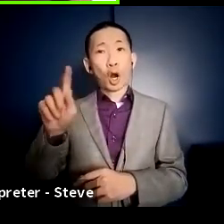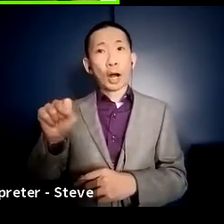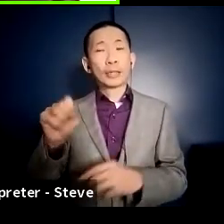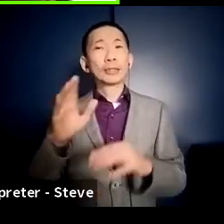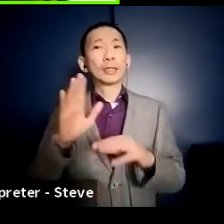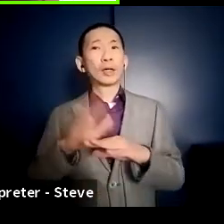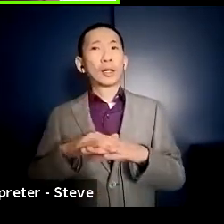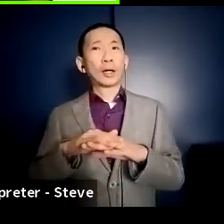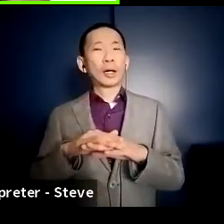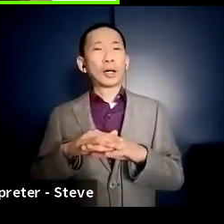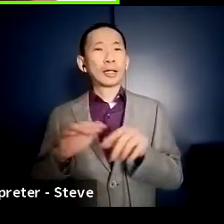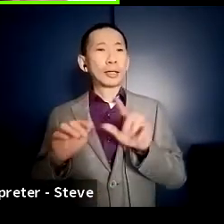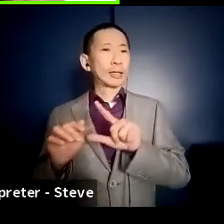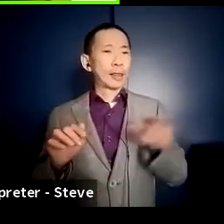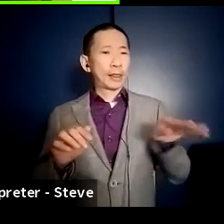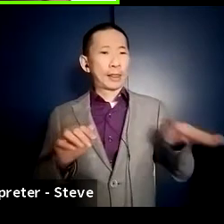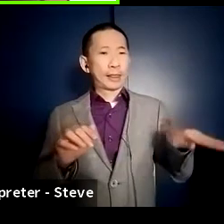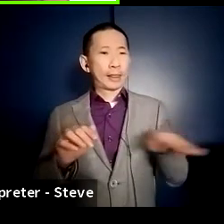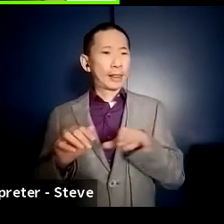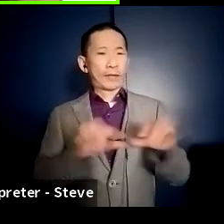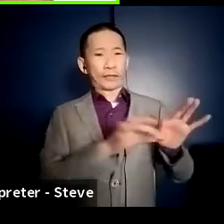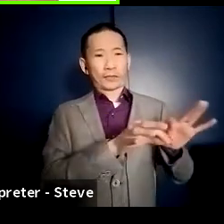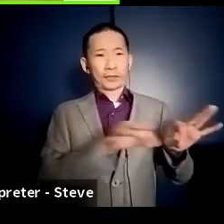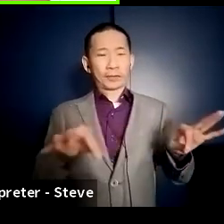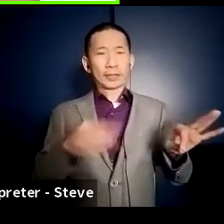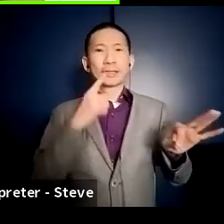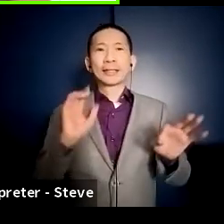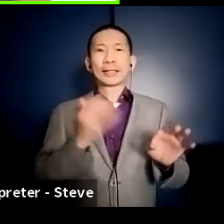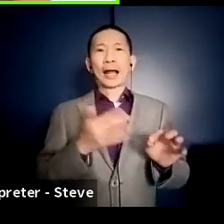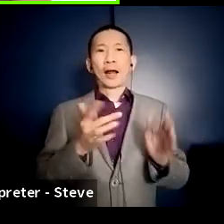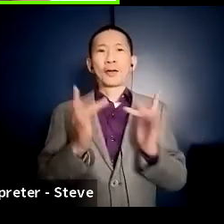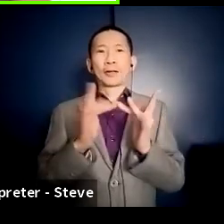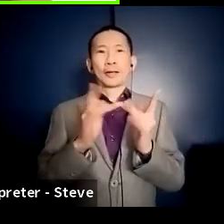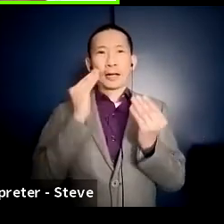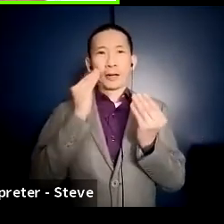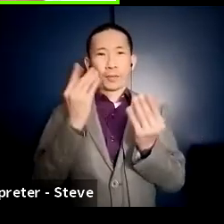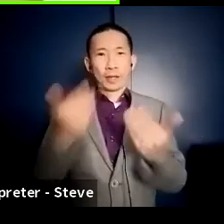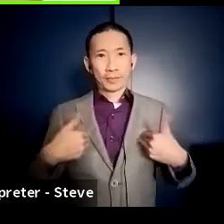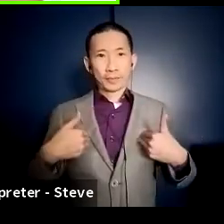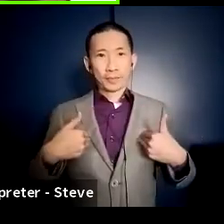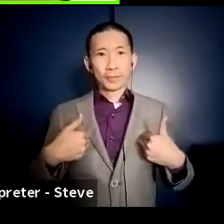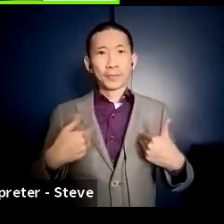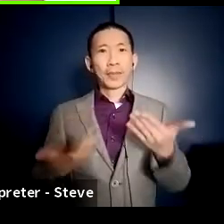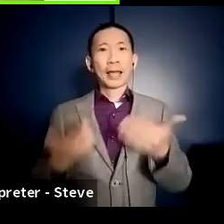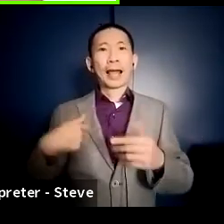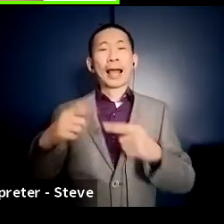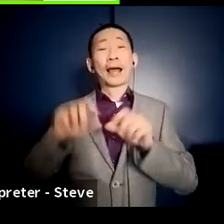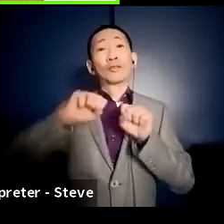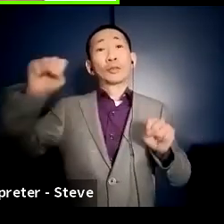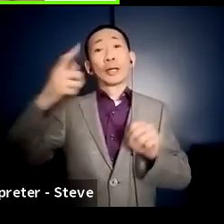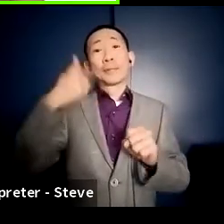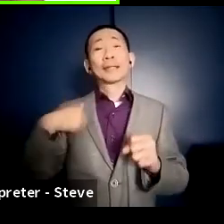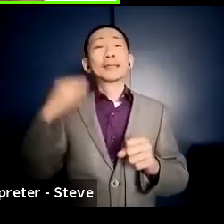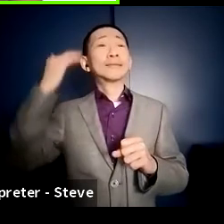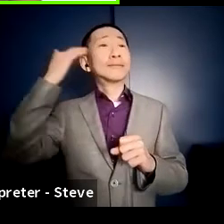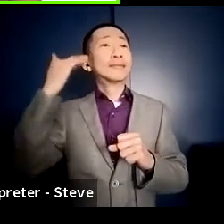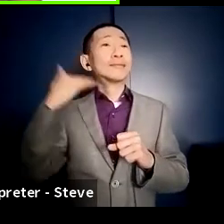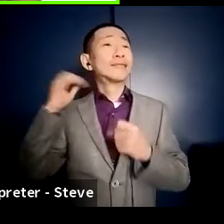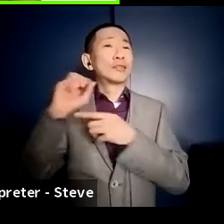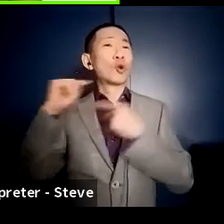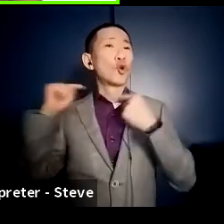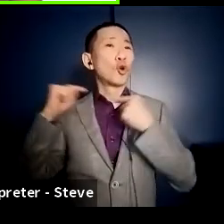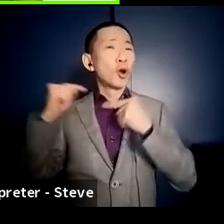lower left-hand side that has our contact information. I might have to stretch because of a knee neck injury, but otherwise my